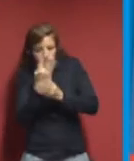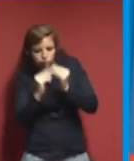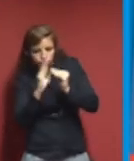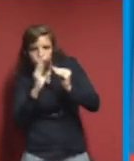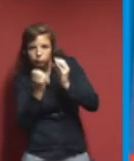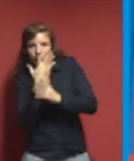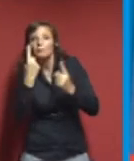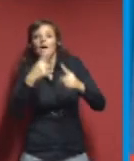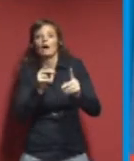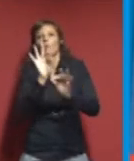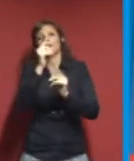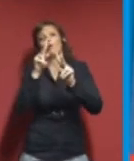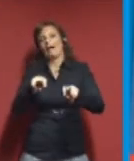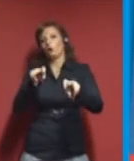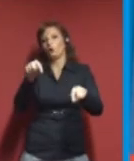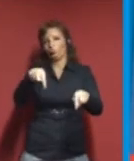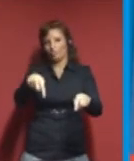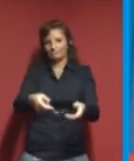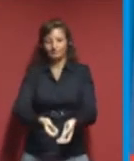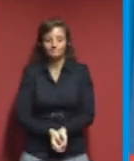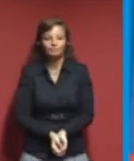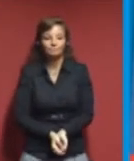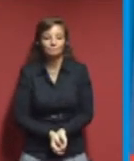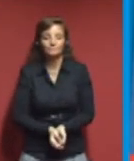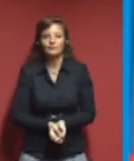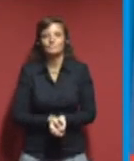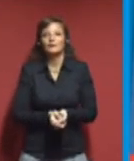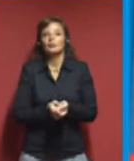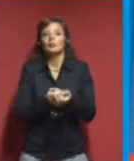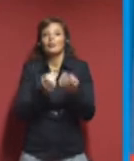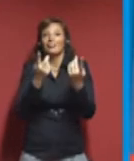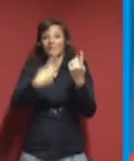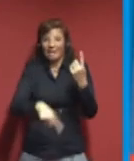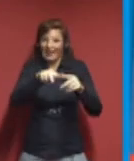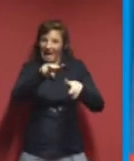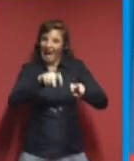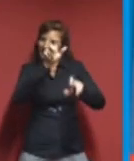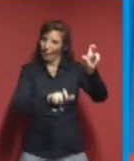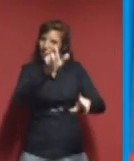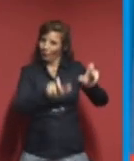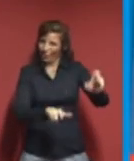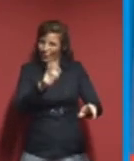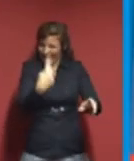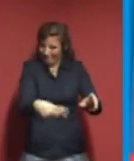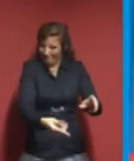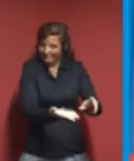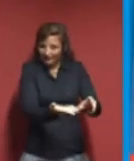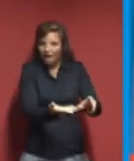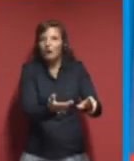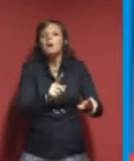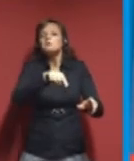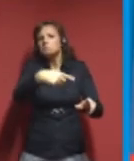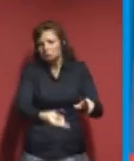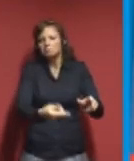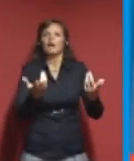And so these farmers, they were really busy, but as they started moving to urban centers, they started to have a little more